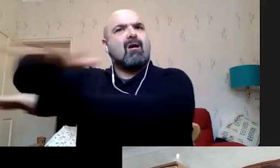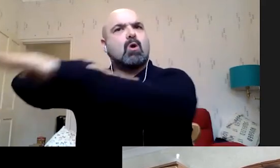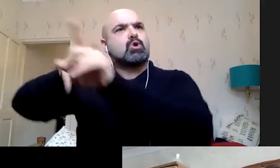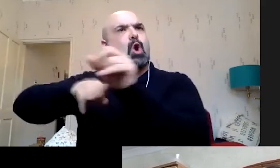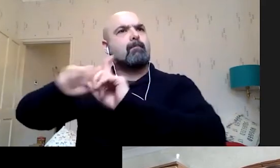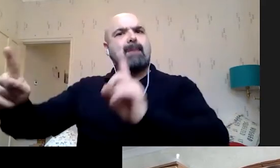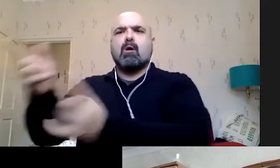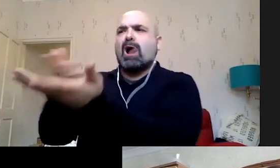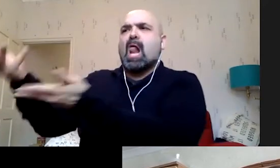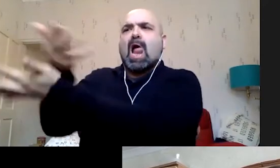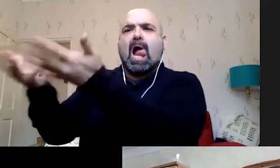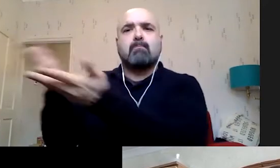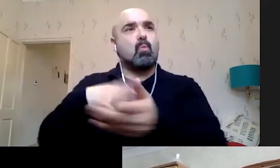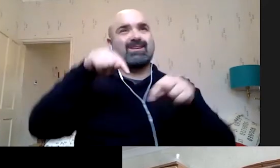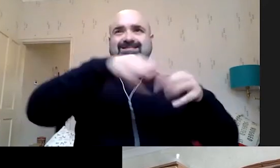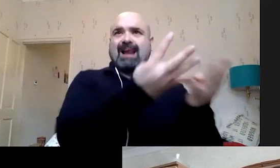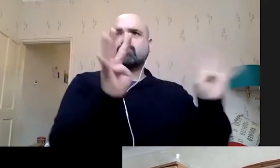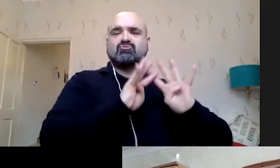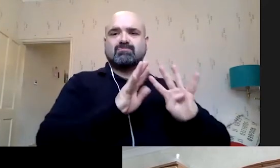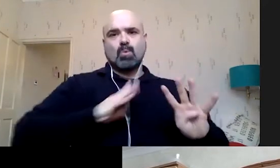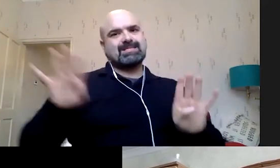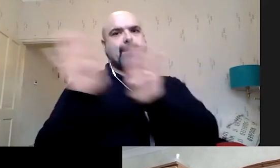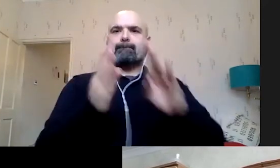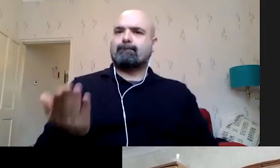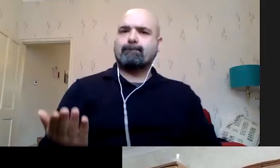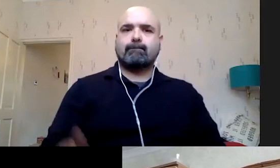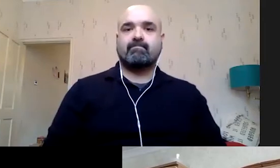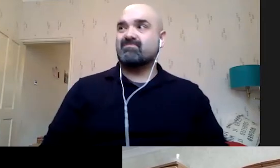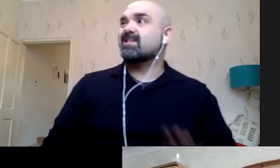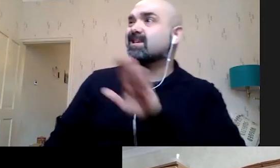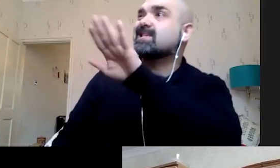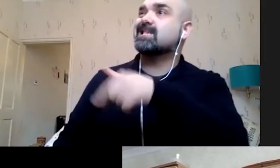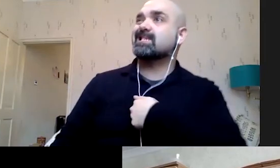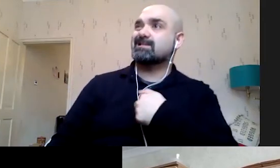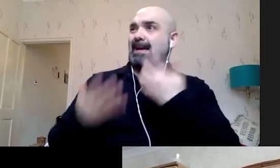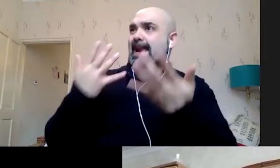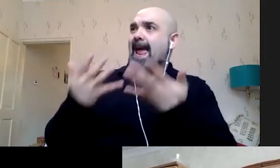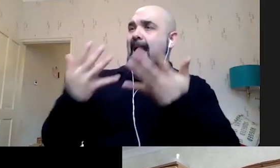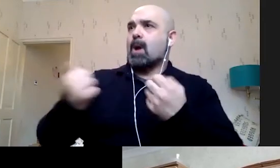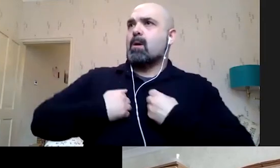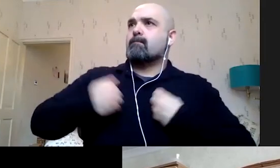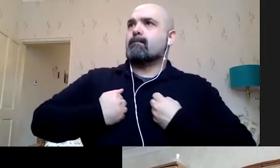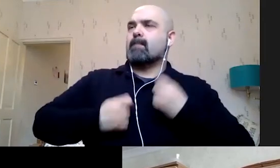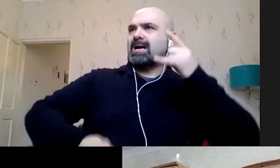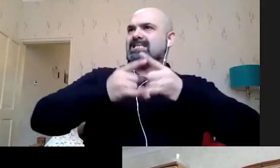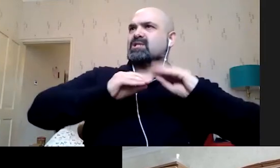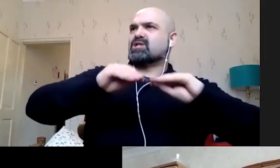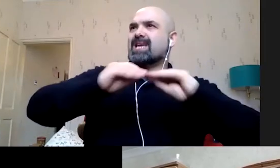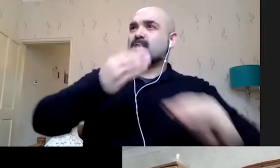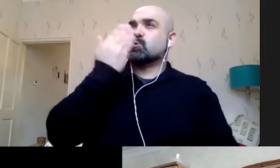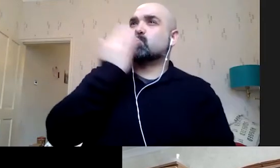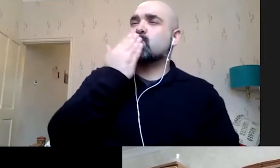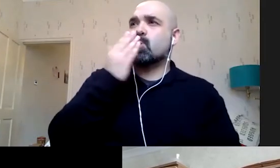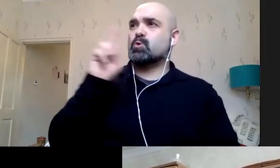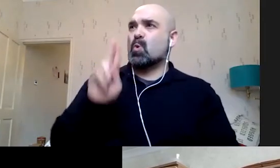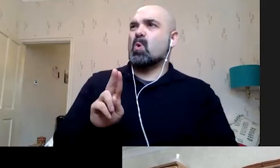classroom. Yeah, and talking about that, even now, my sex education in school was,